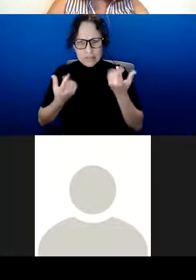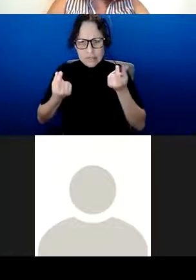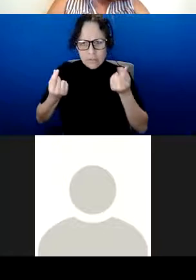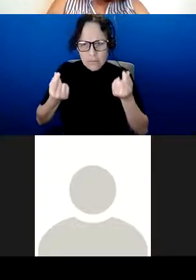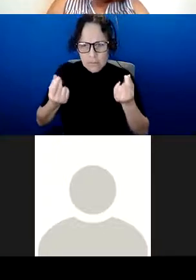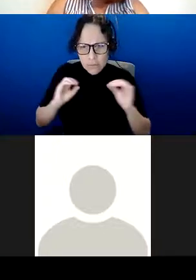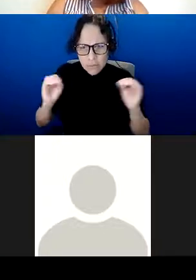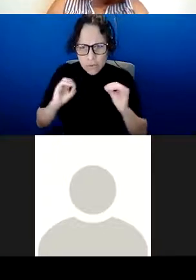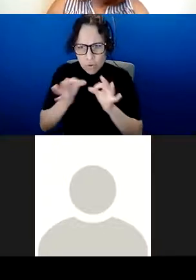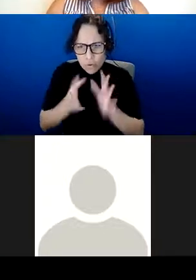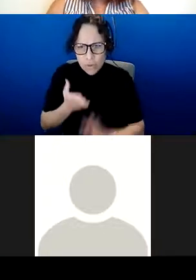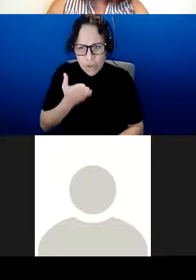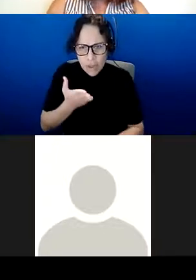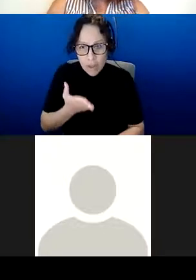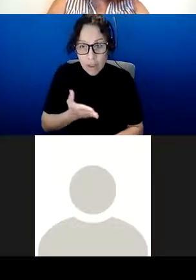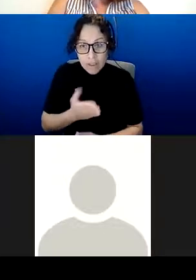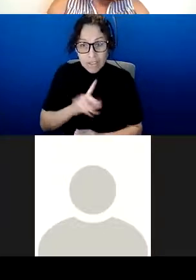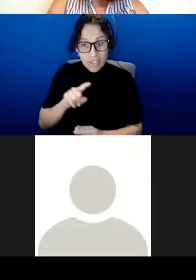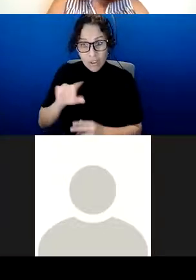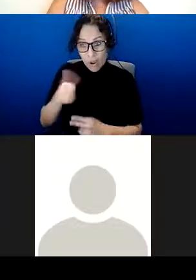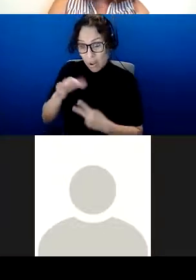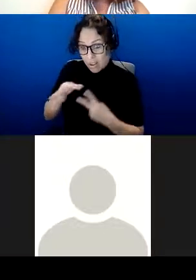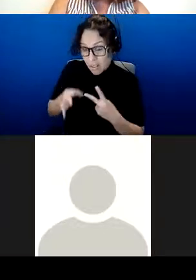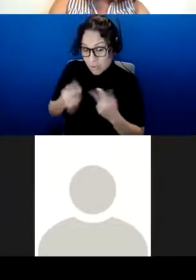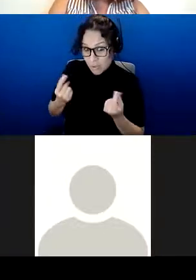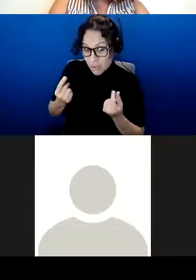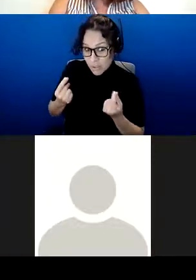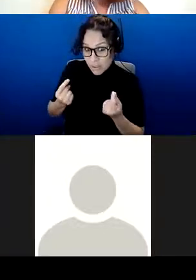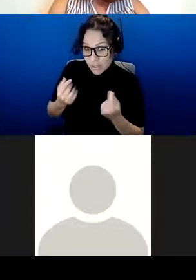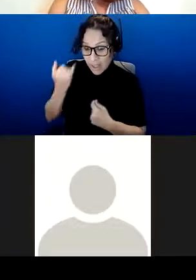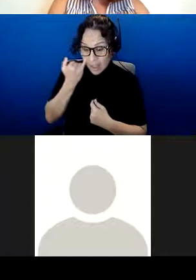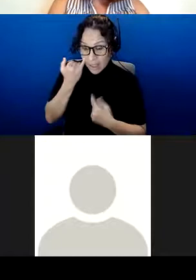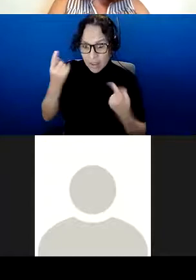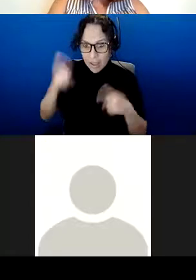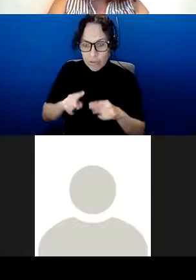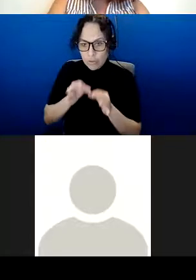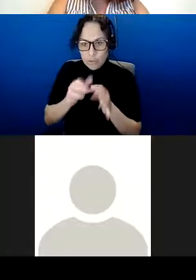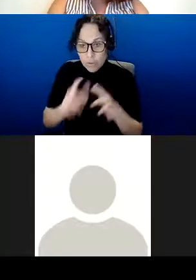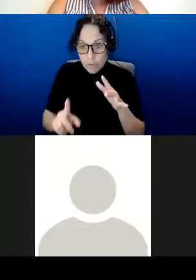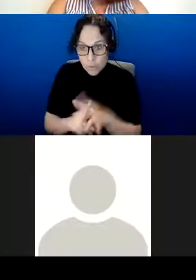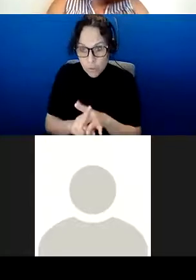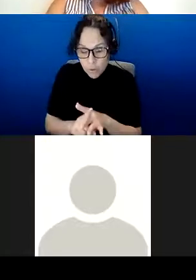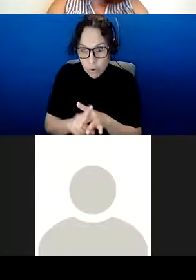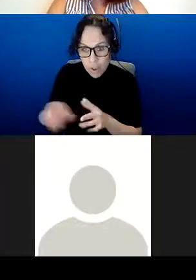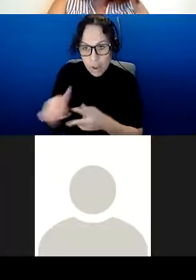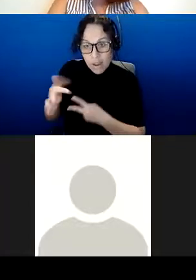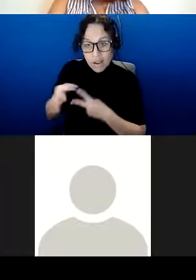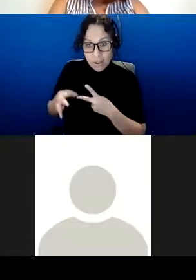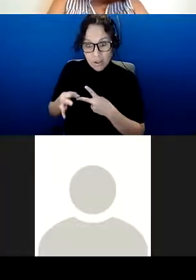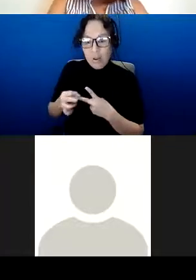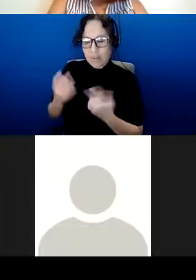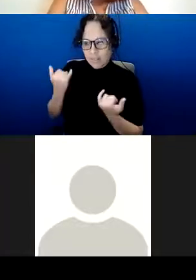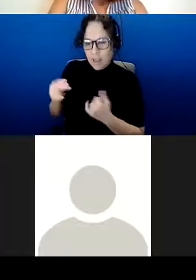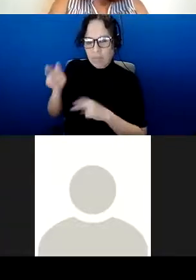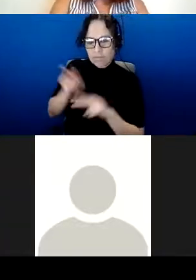services. Here's a backup option if for some reason that occurs. We're going to take a look at what Google Translate